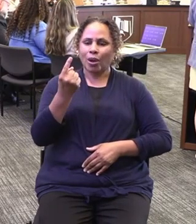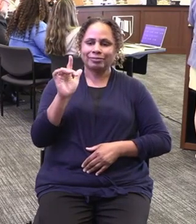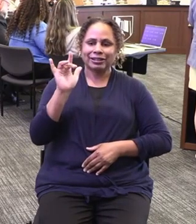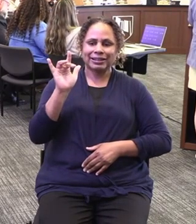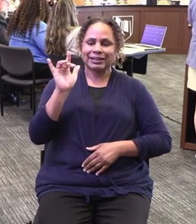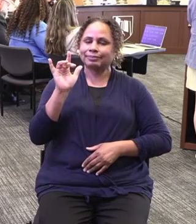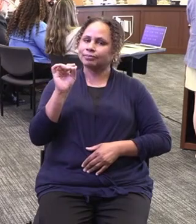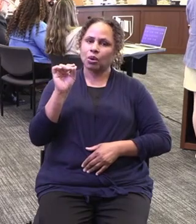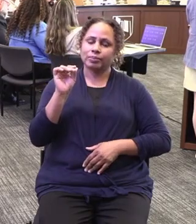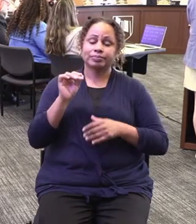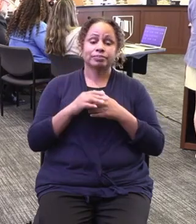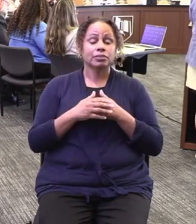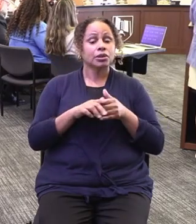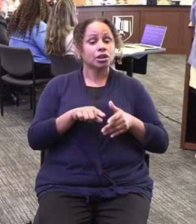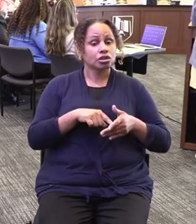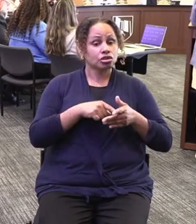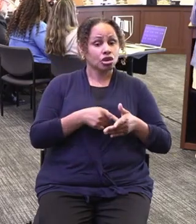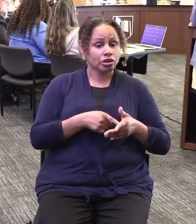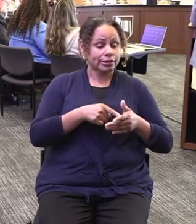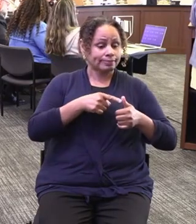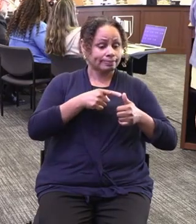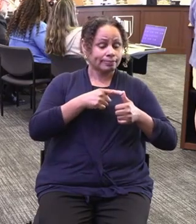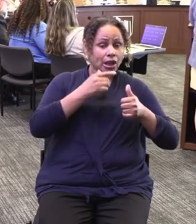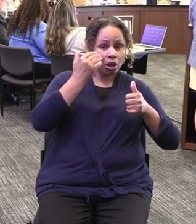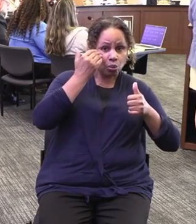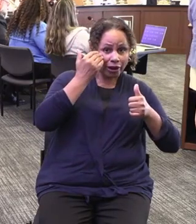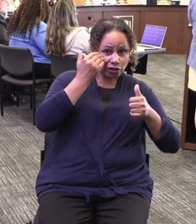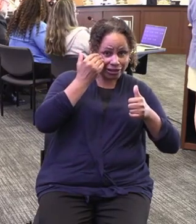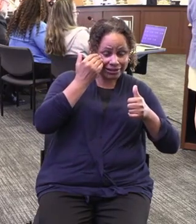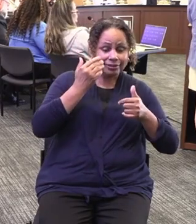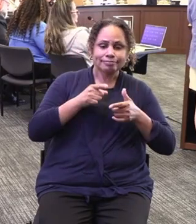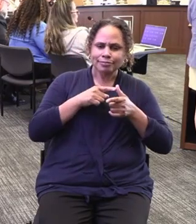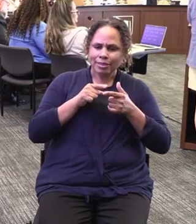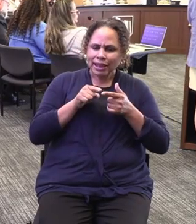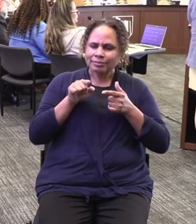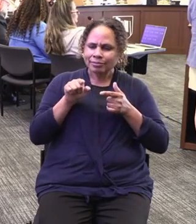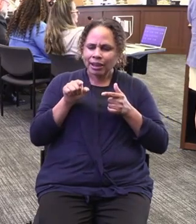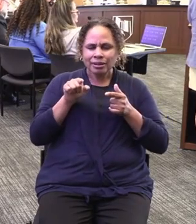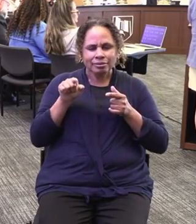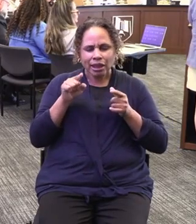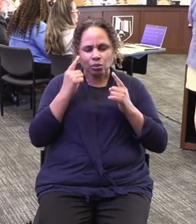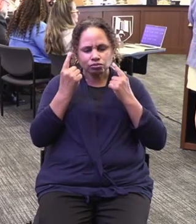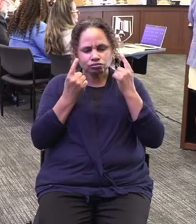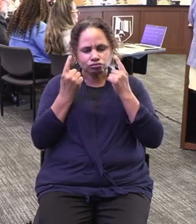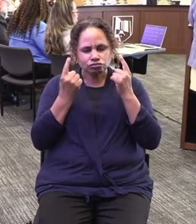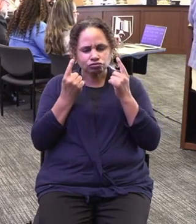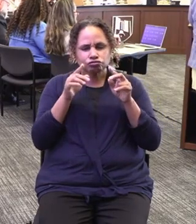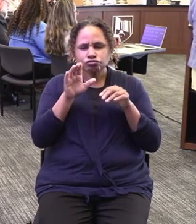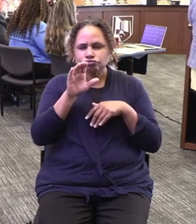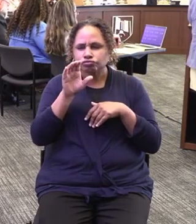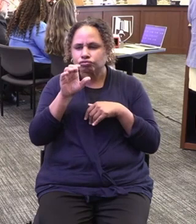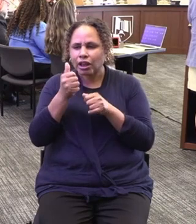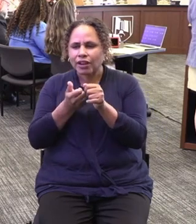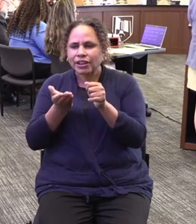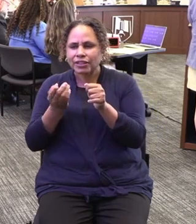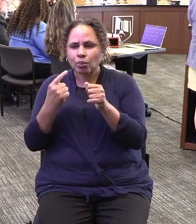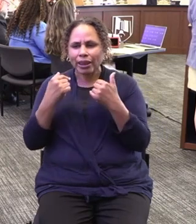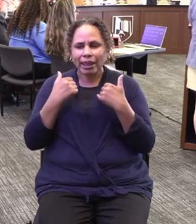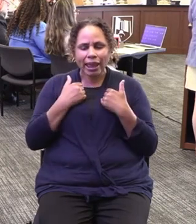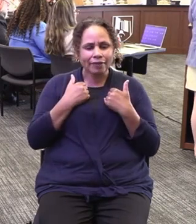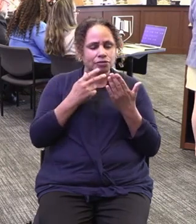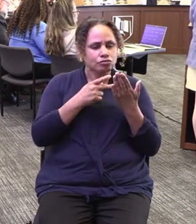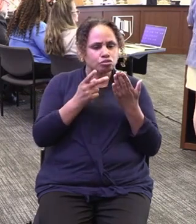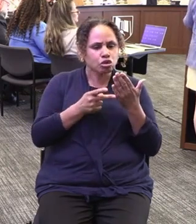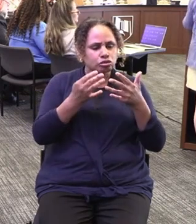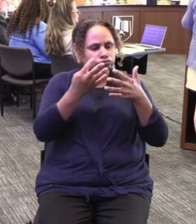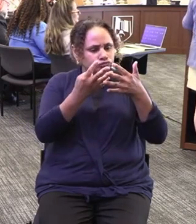awareness. Then they're going to consider us. They're going to explore everything we have. They're going to look at all of our programs, our pathways. They're